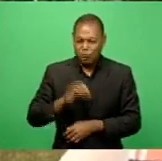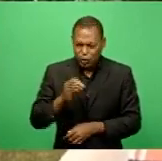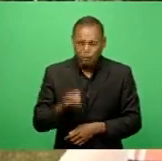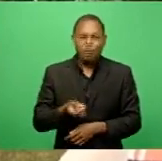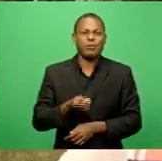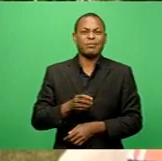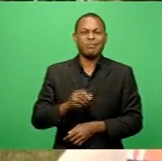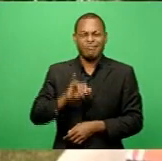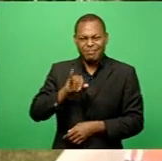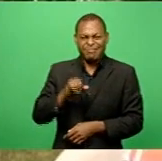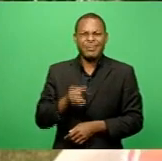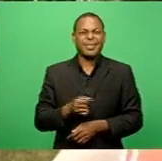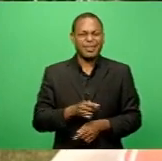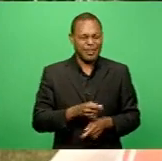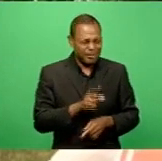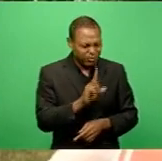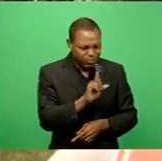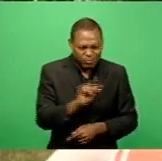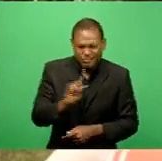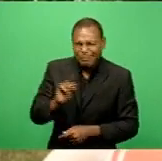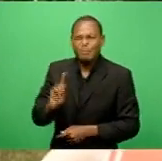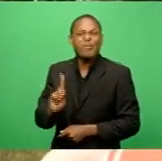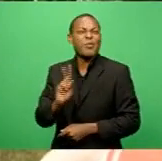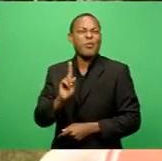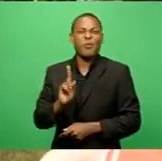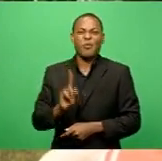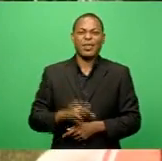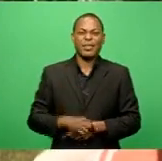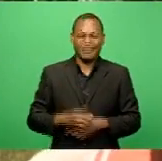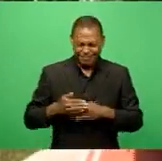little that we have to sustain us for the next few days.